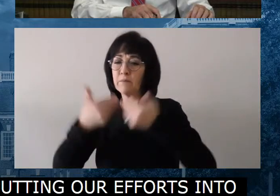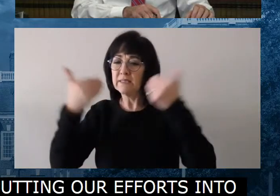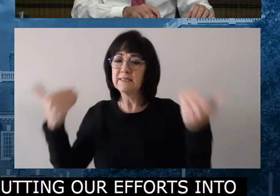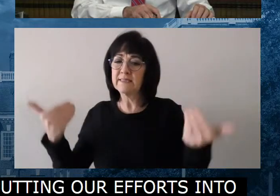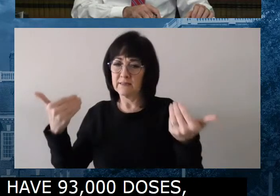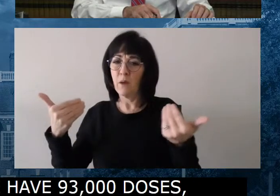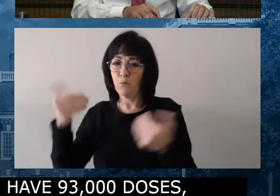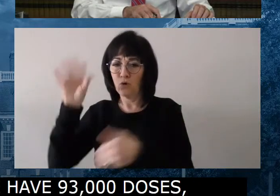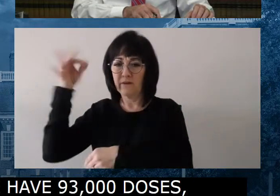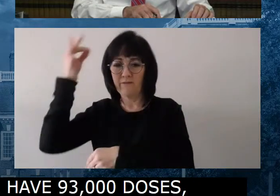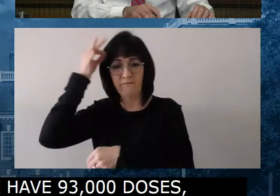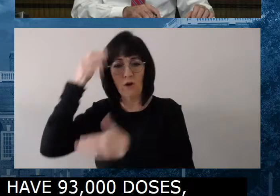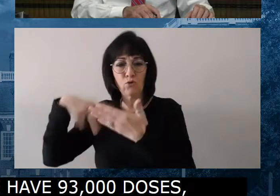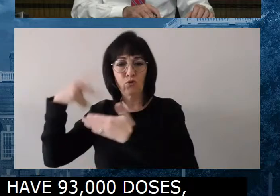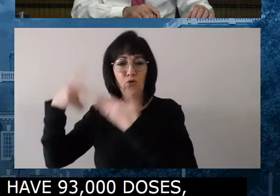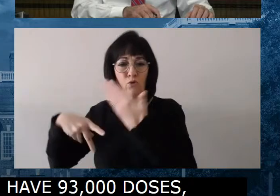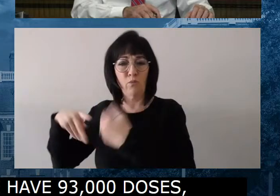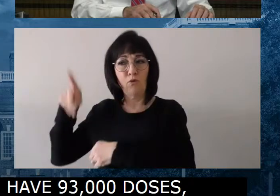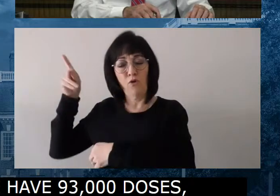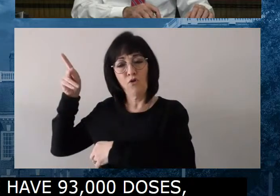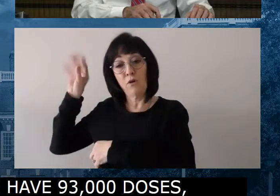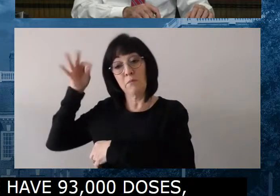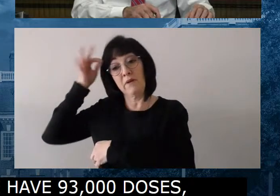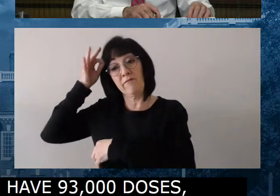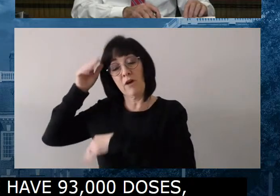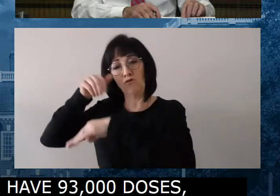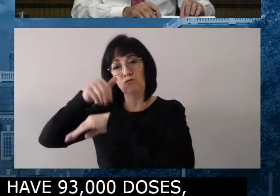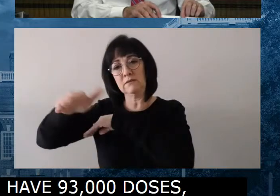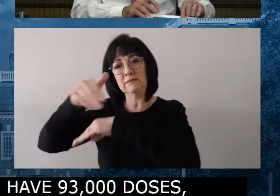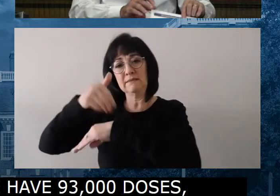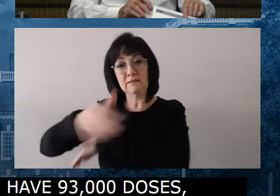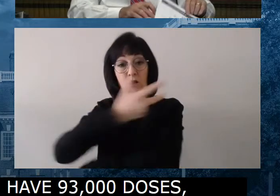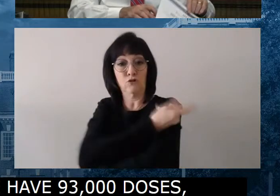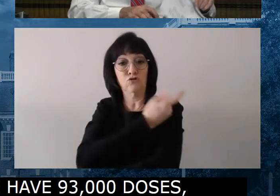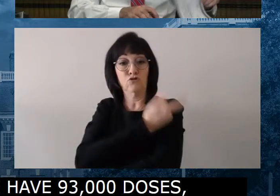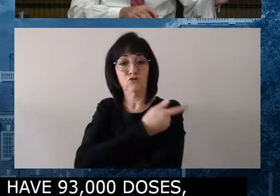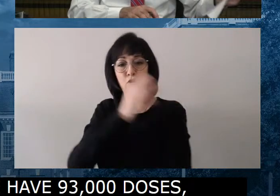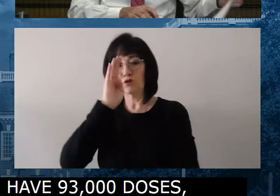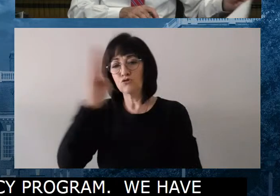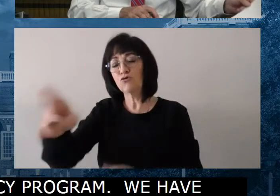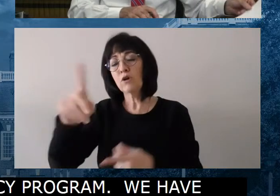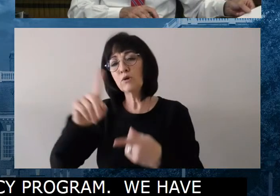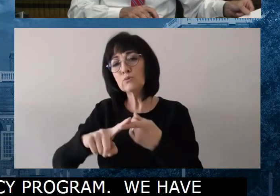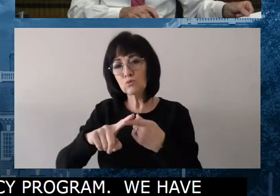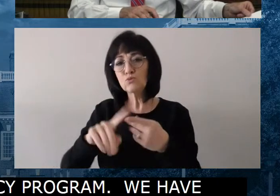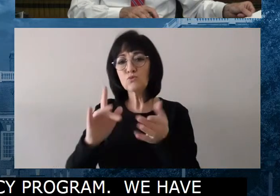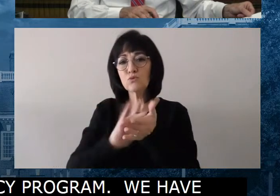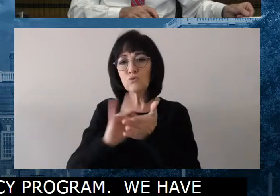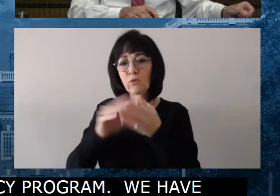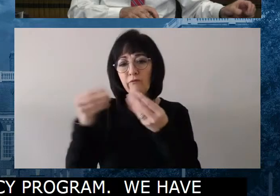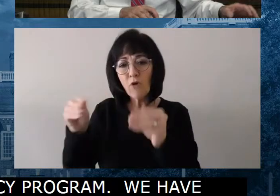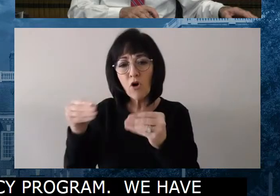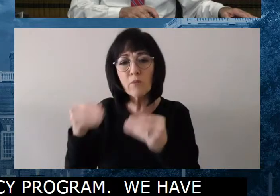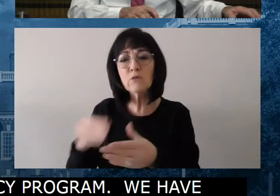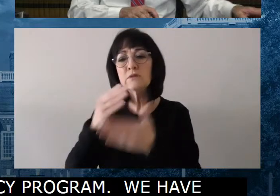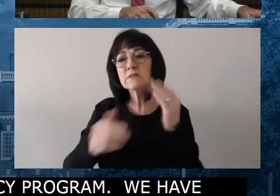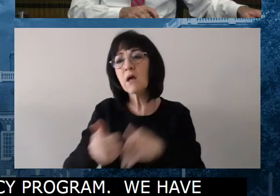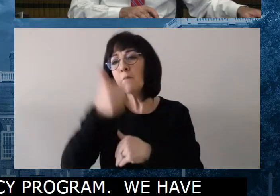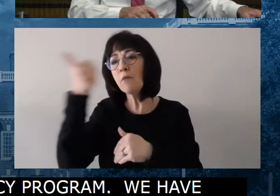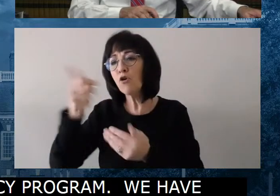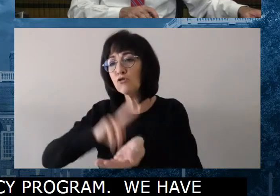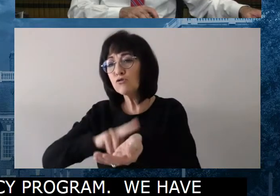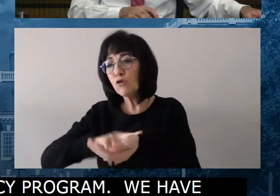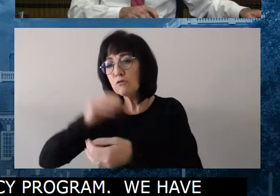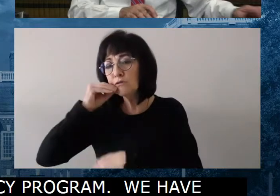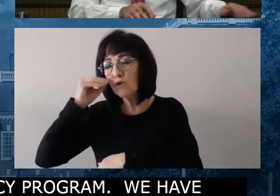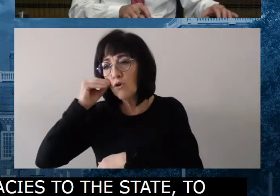federal agencies to the state, from our warehouses to our partners, and then from our partners in the freezers and